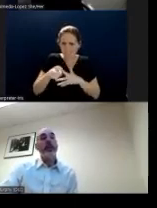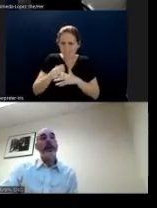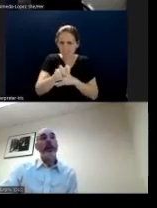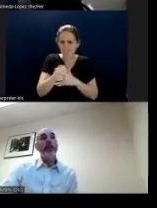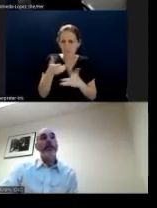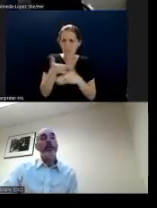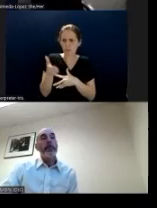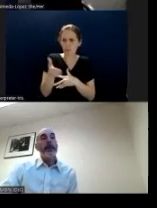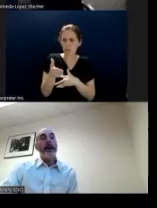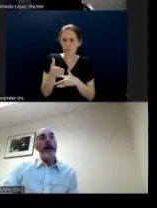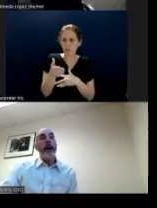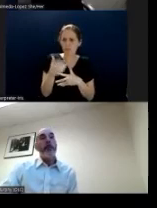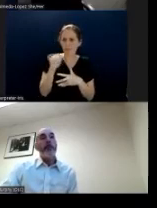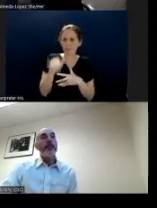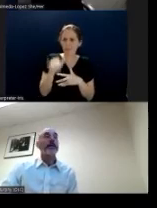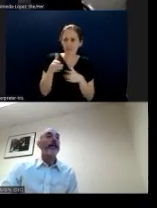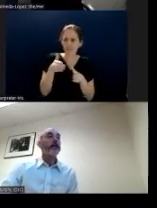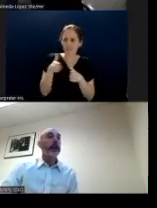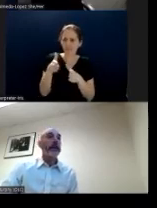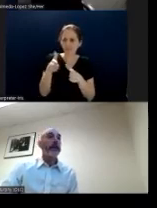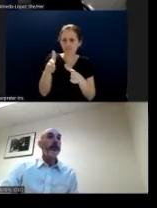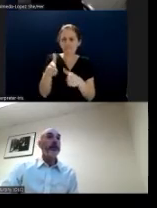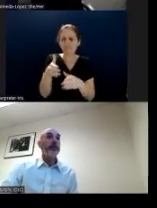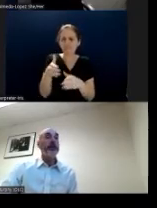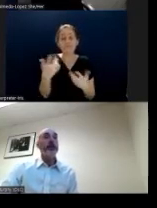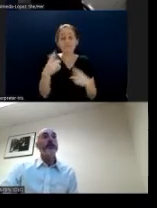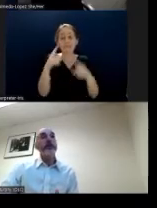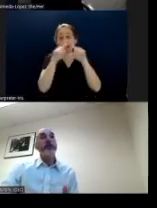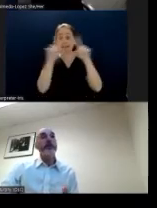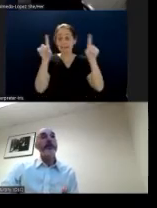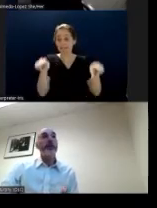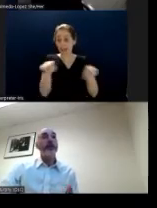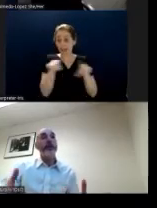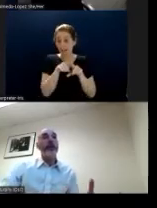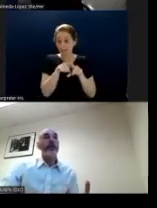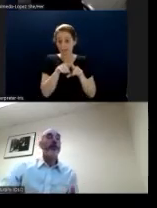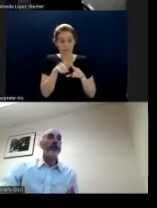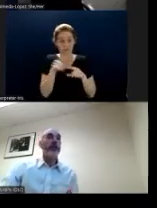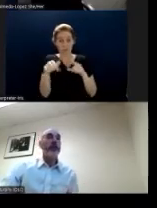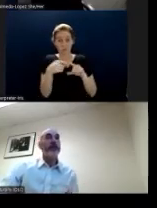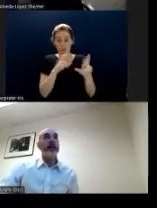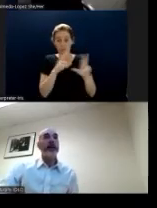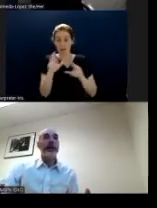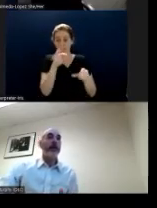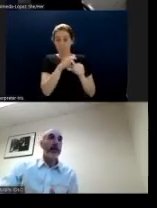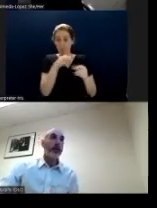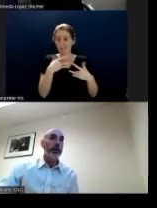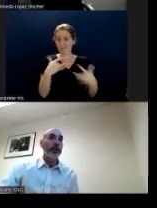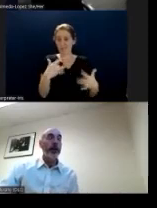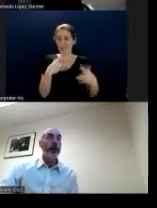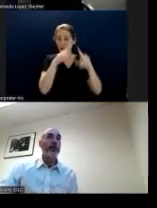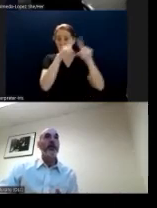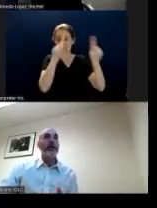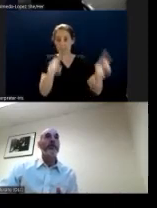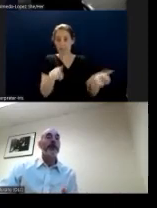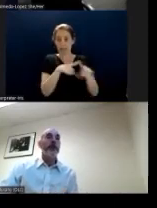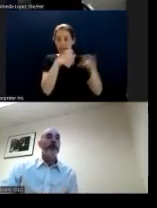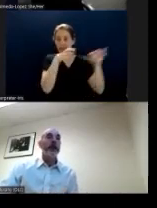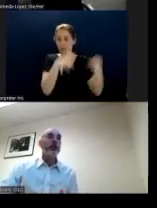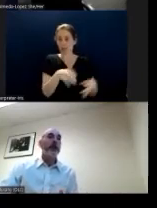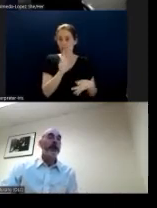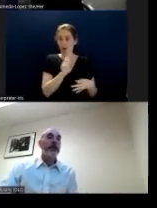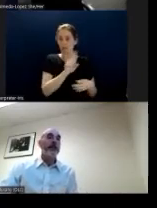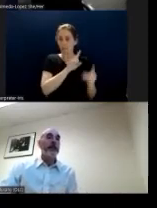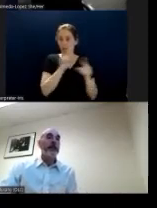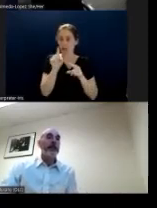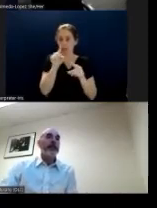that might come up? Things like signage, when you go to vote, there are usually signs telling you where to go. Well, make